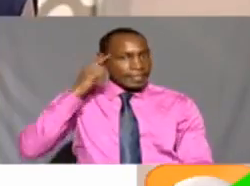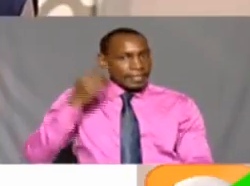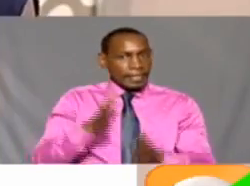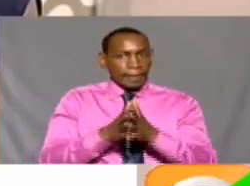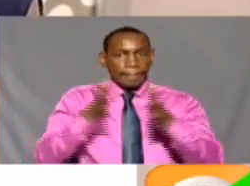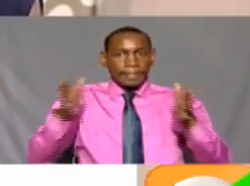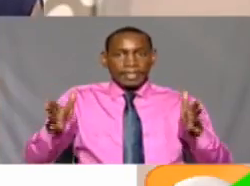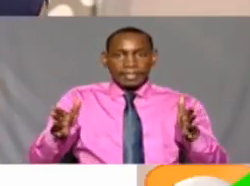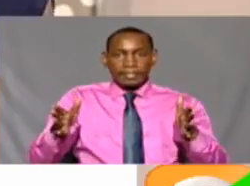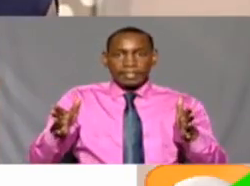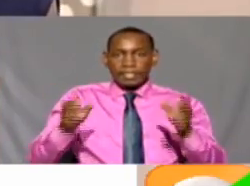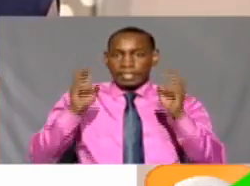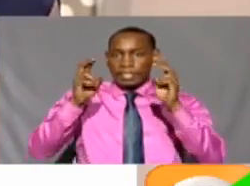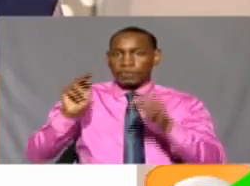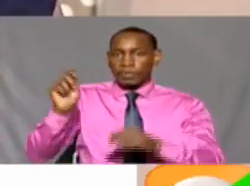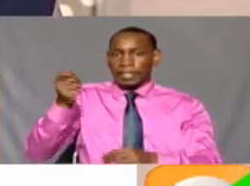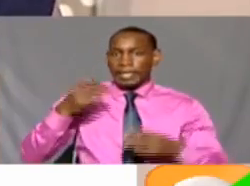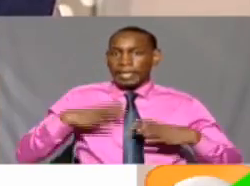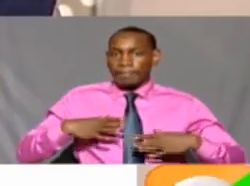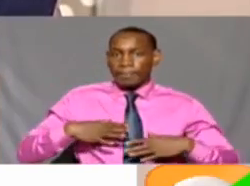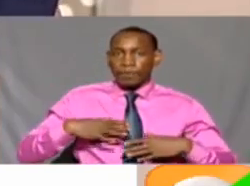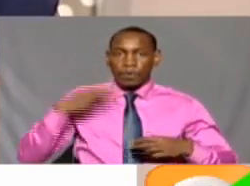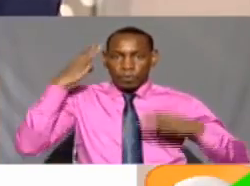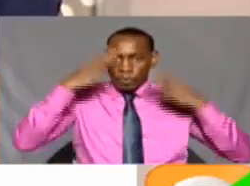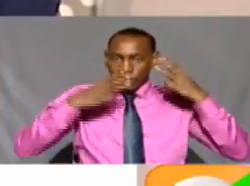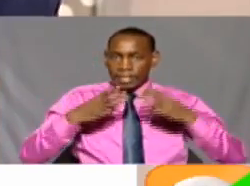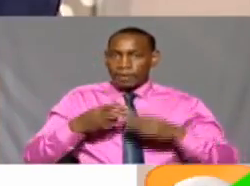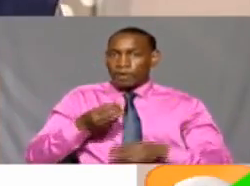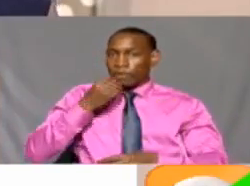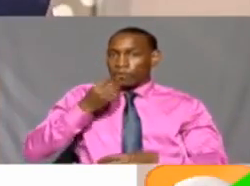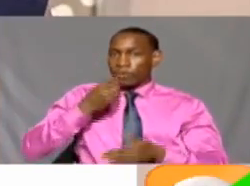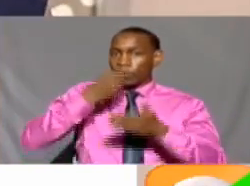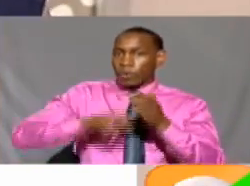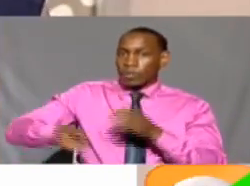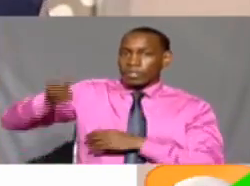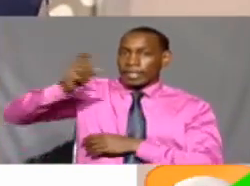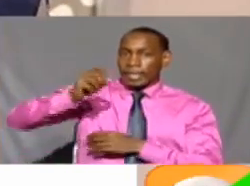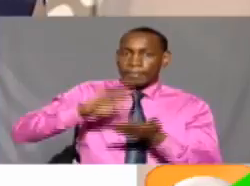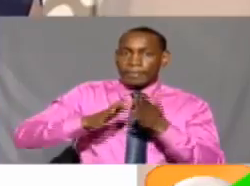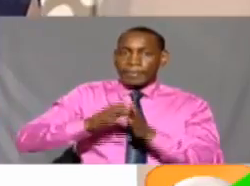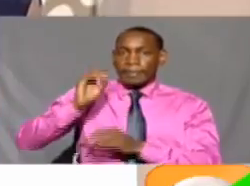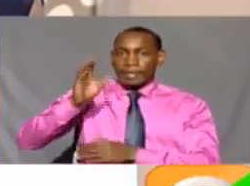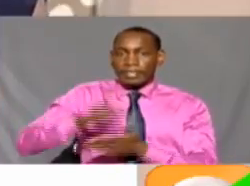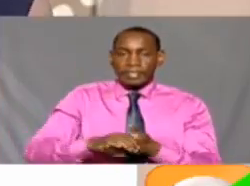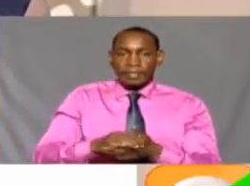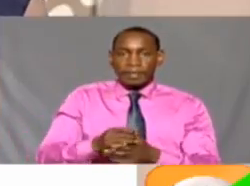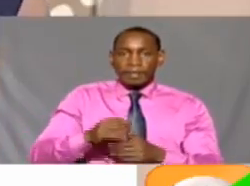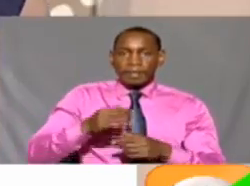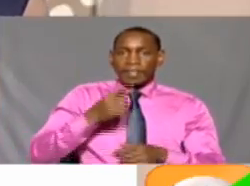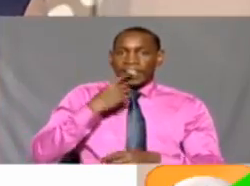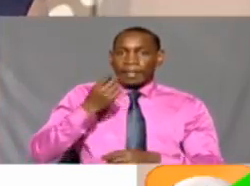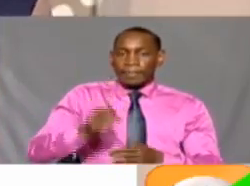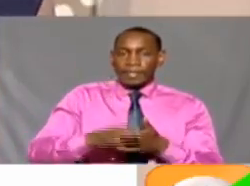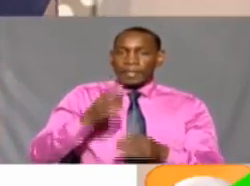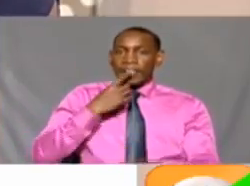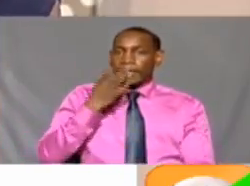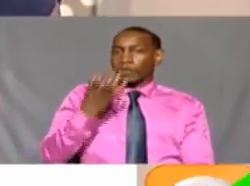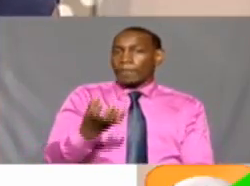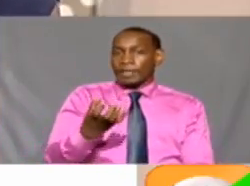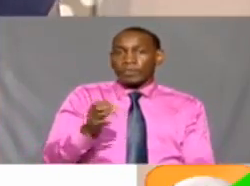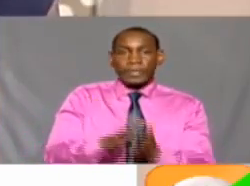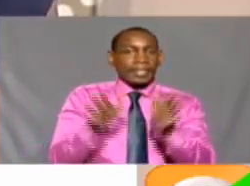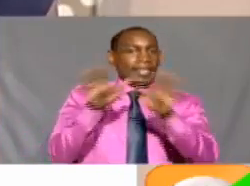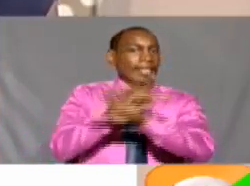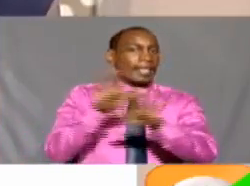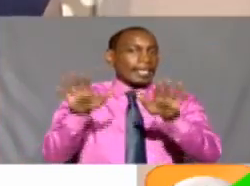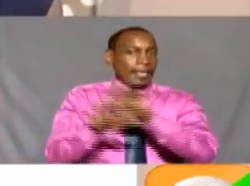that Kenyans worry about is, will this increase the price of food, maize, maize flour, beans, perhaps tomatoes, food, you know, and